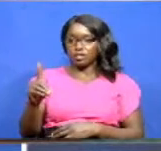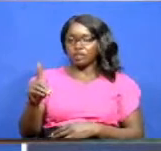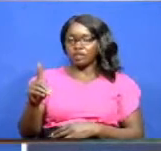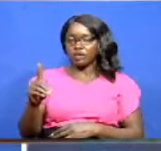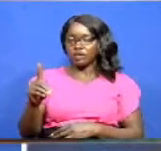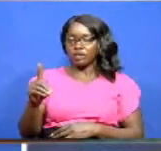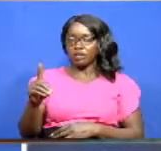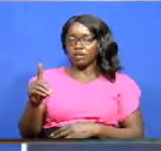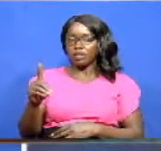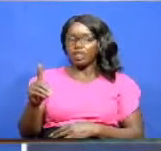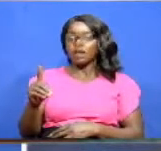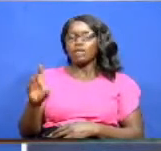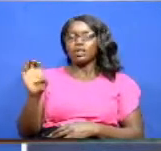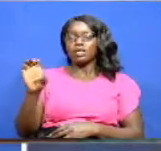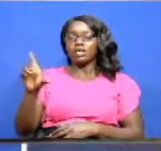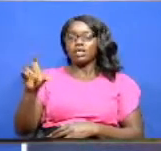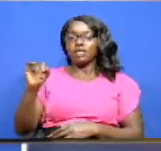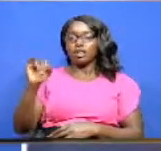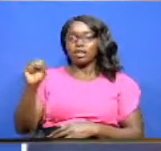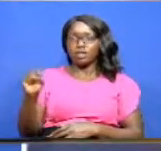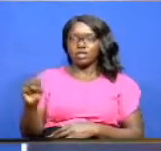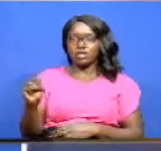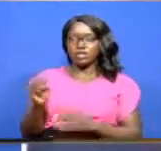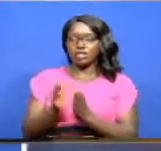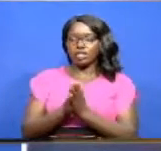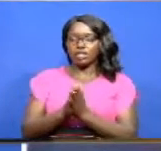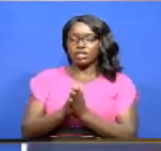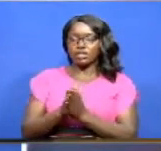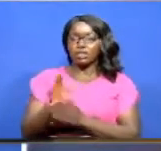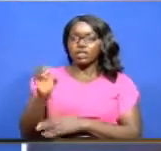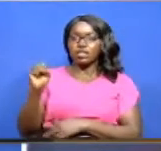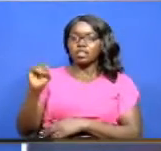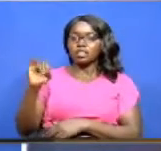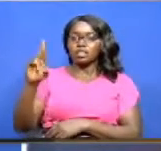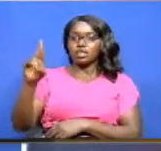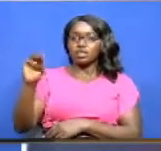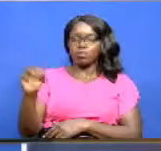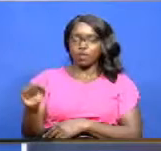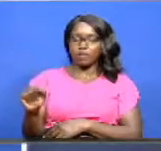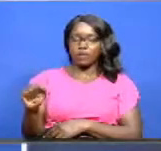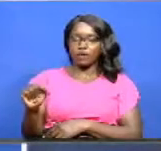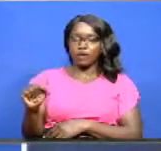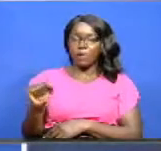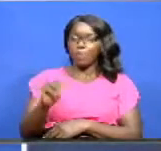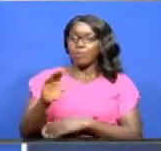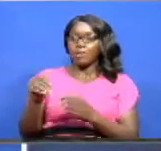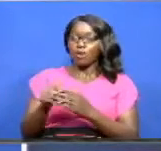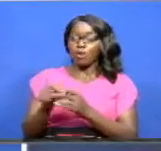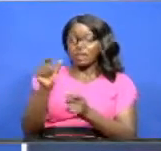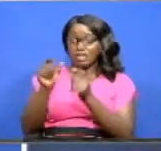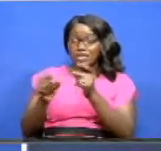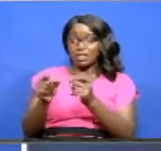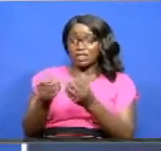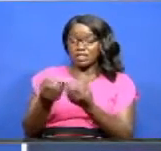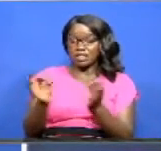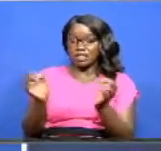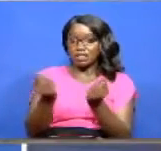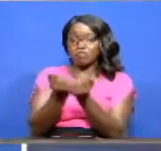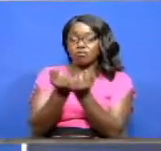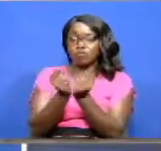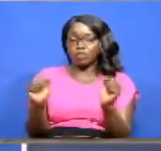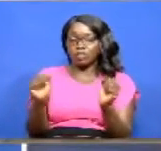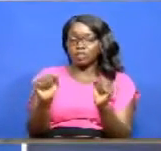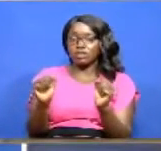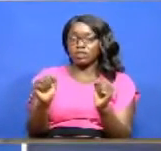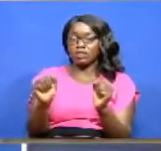Tenui, Elias Maina Karome, and Josephat Sirma. They were each released on a cash bail of 700,000